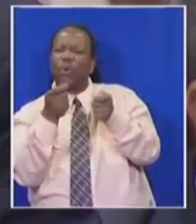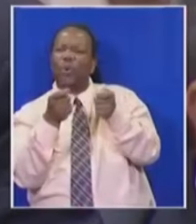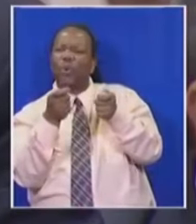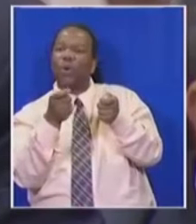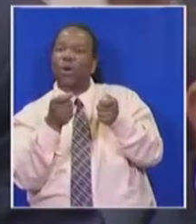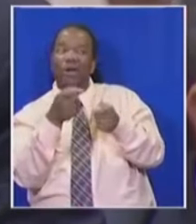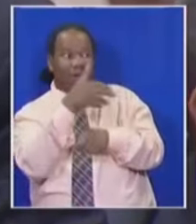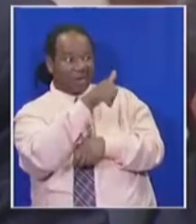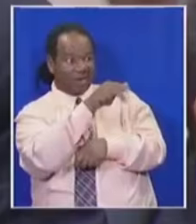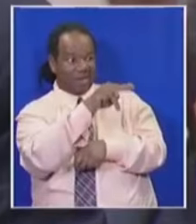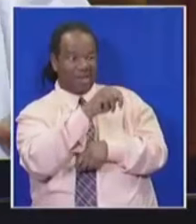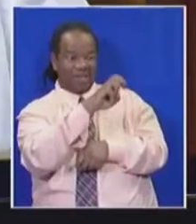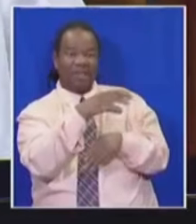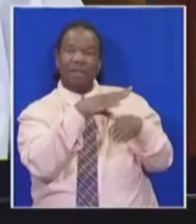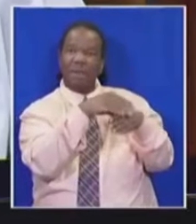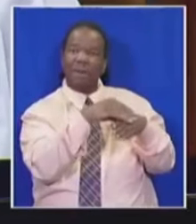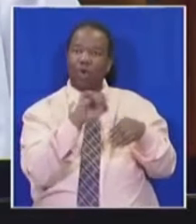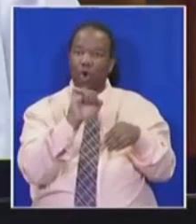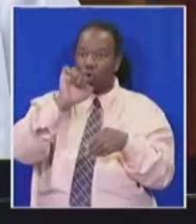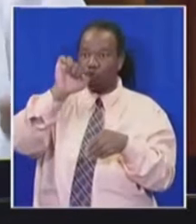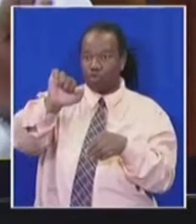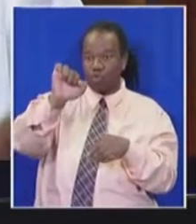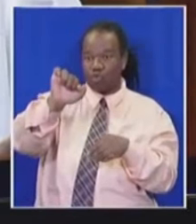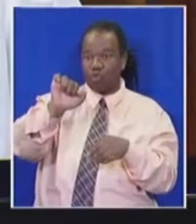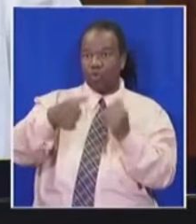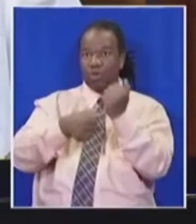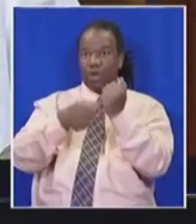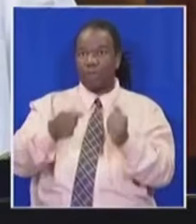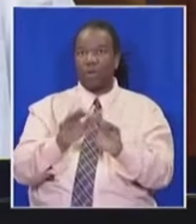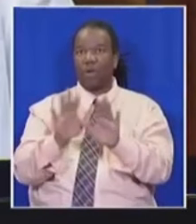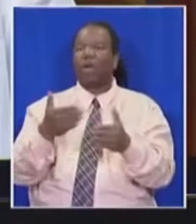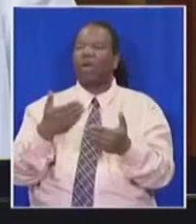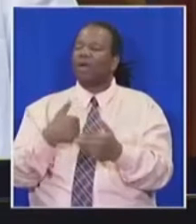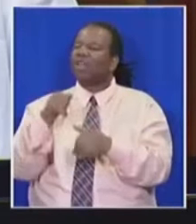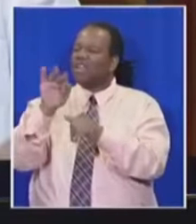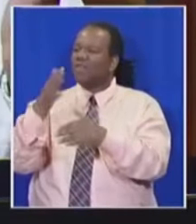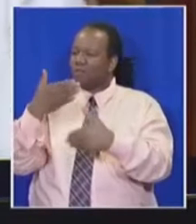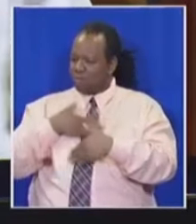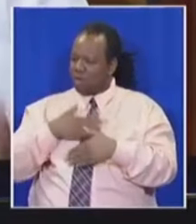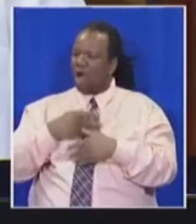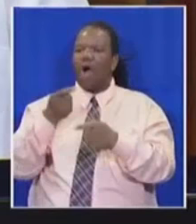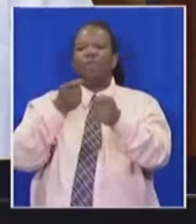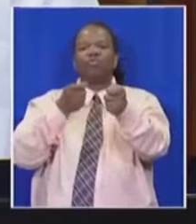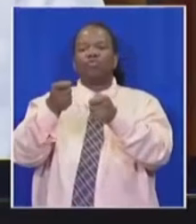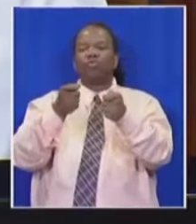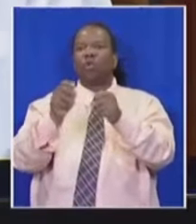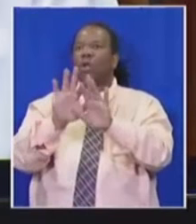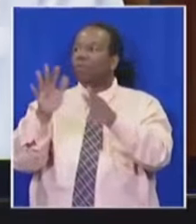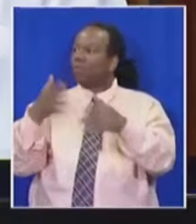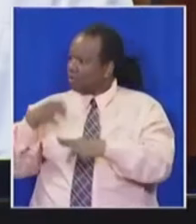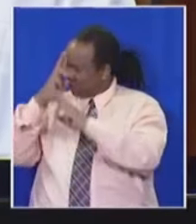members? If you think can I'm in charge, get some clarity? If I'm in charge, then you'd obey what I've said. Well, why to don't the ANC take your members seat, obey